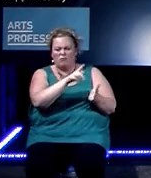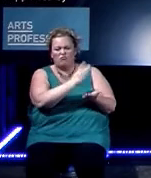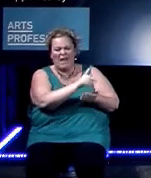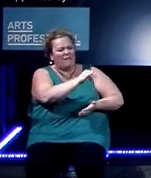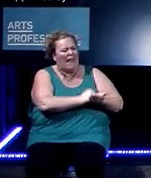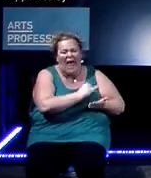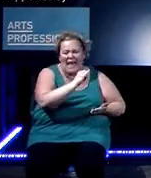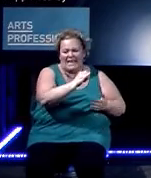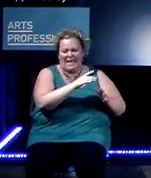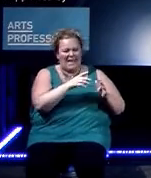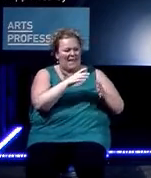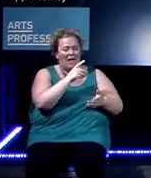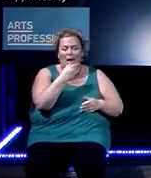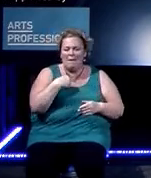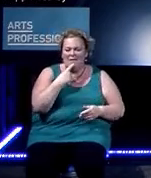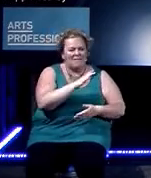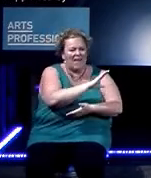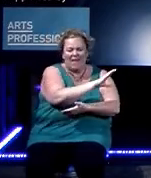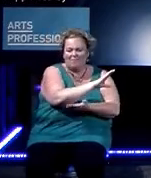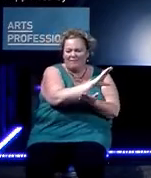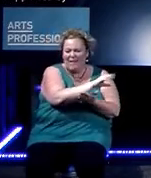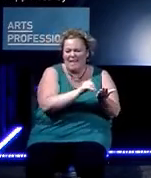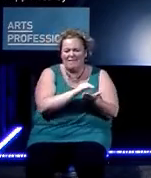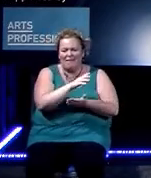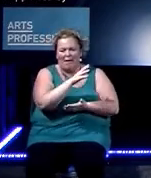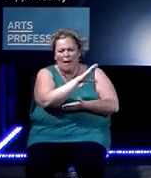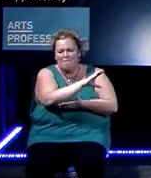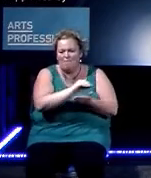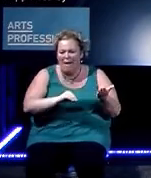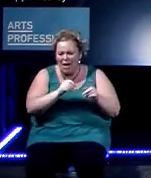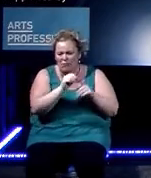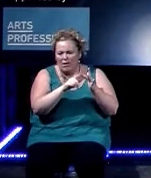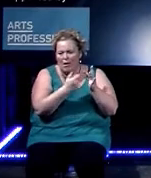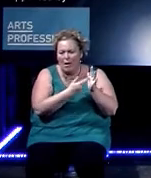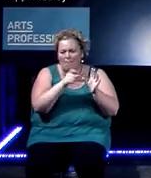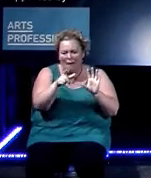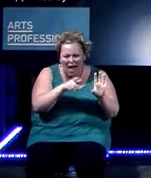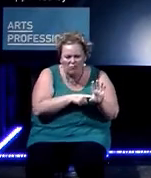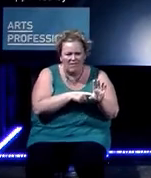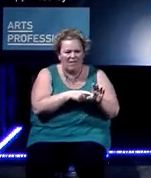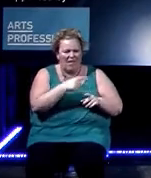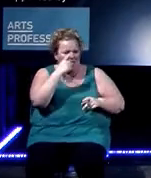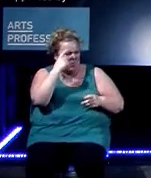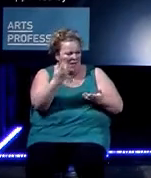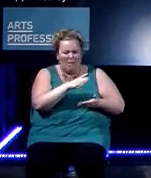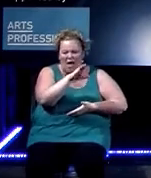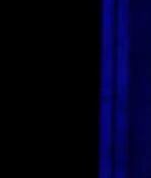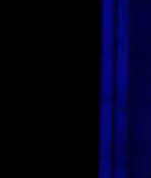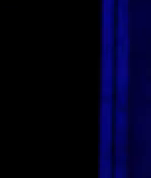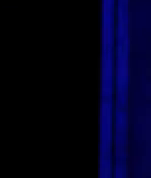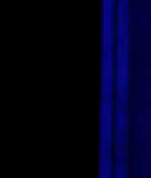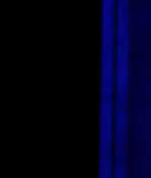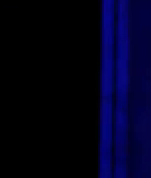It's usually the word piracy. People think about BitTorrent, they think about the Pirate Bay or ISO Hunt or downloading movies